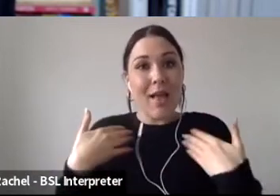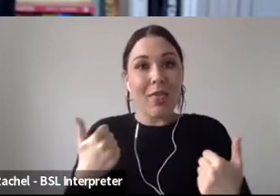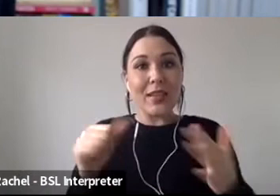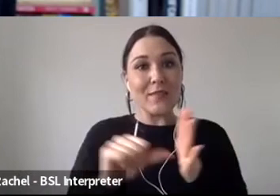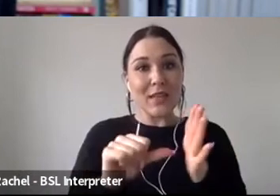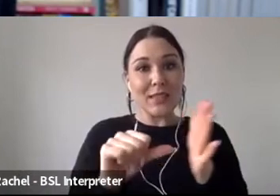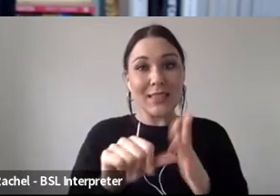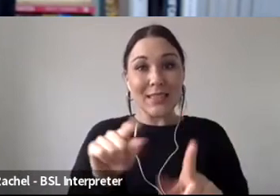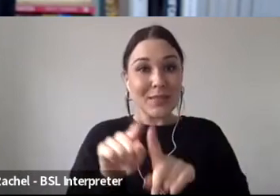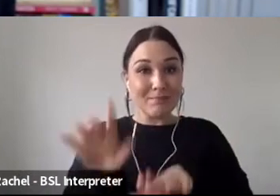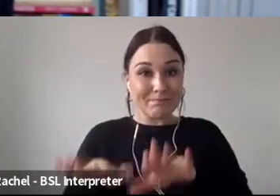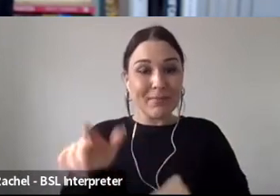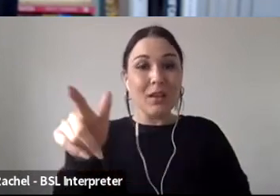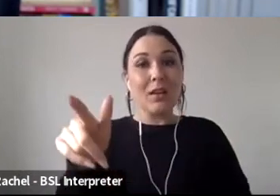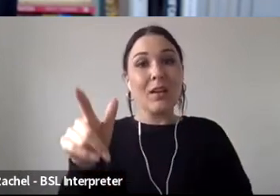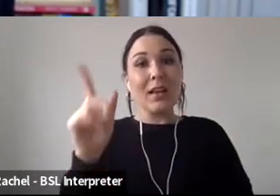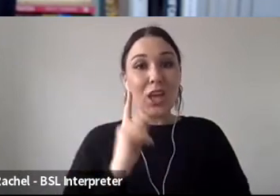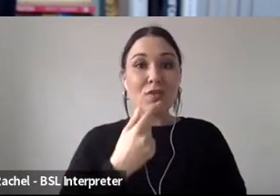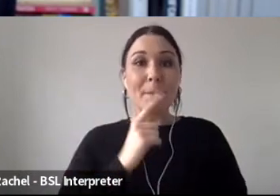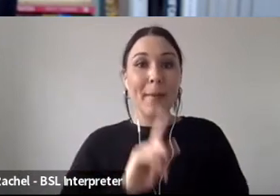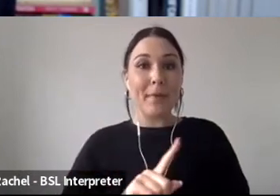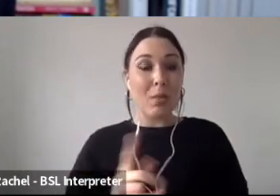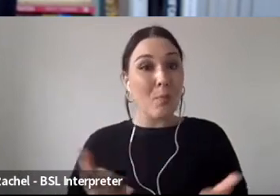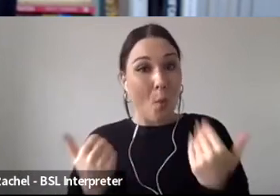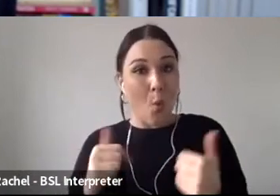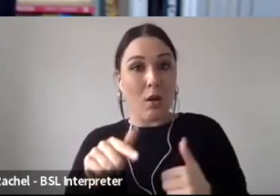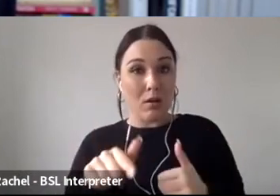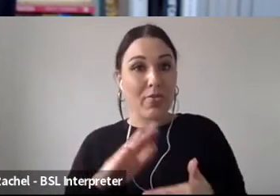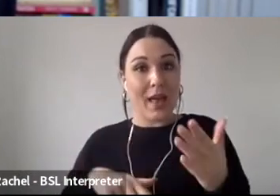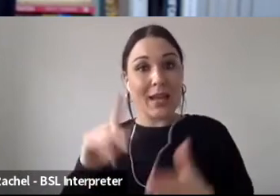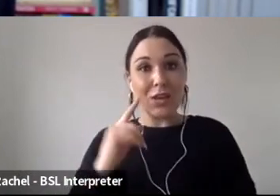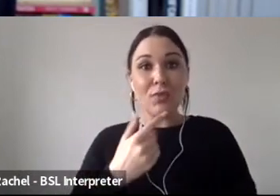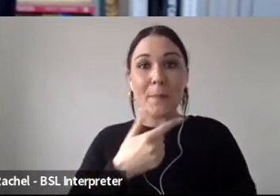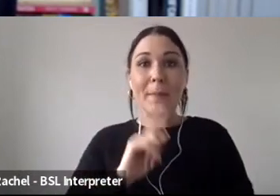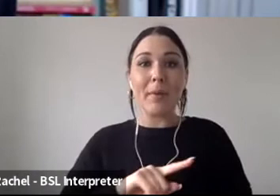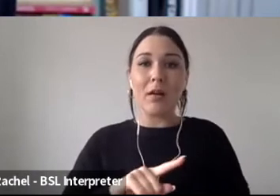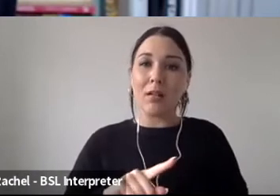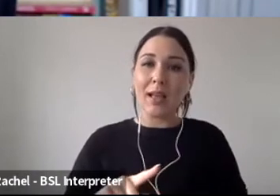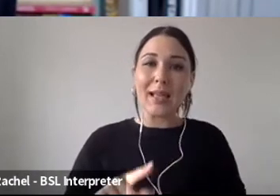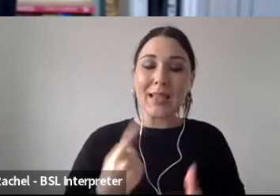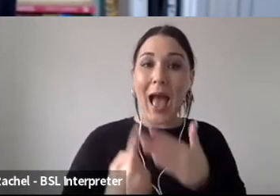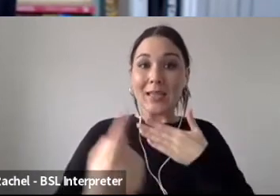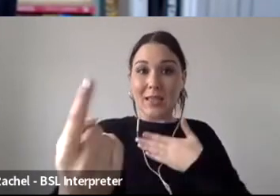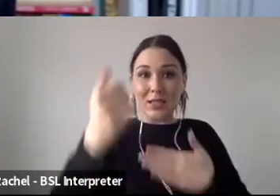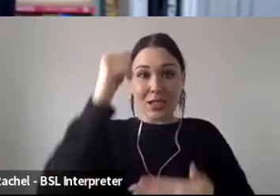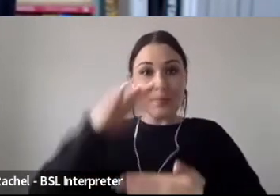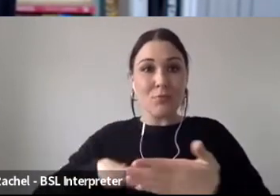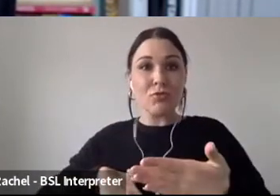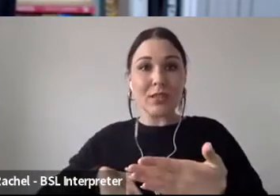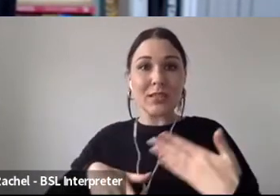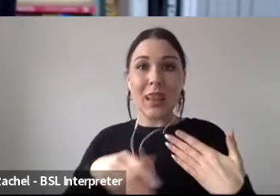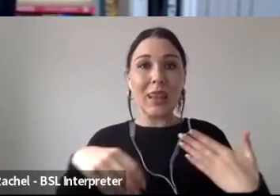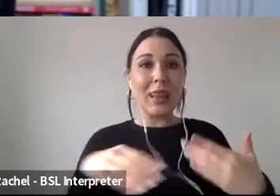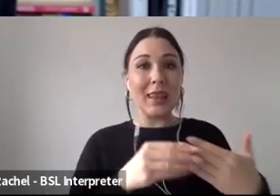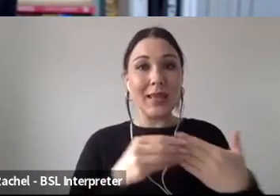research that backs up that information, and that's obvious from our life experience. It can be a very isolating experience and lead to lots of